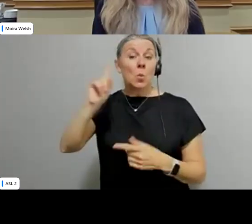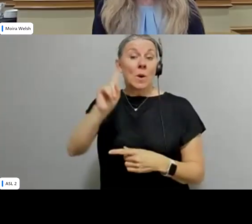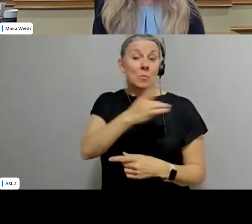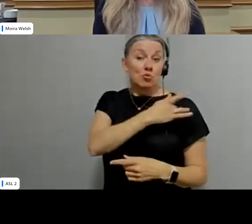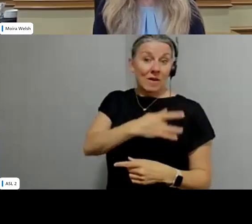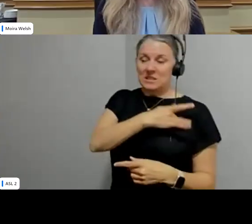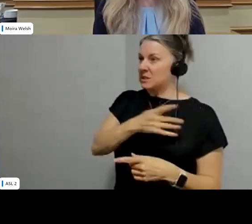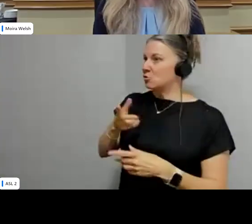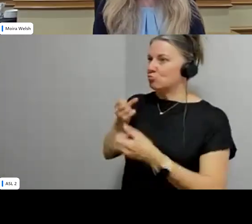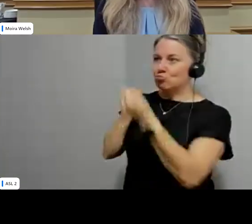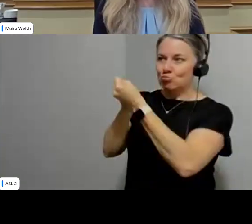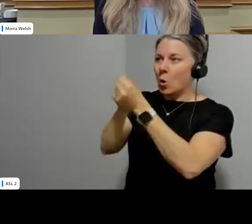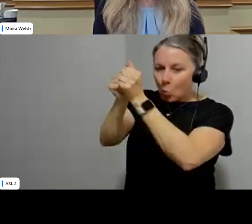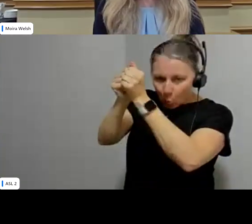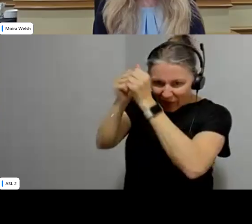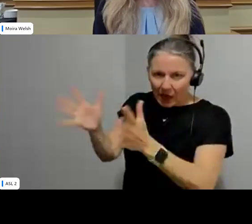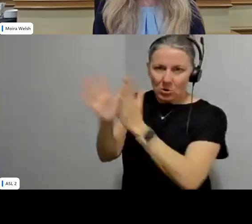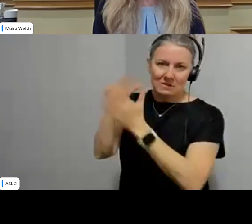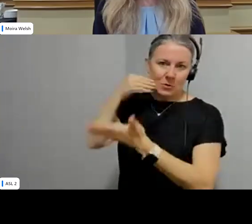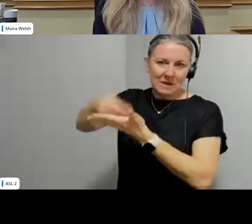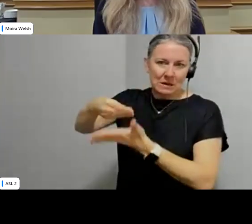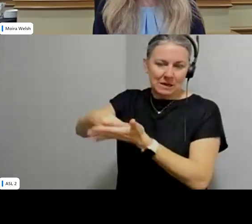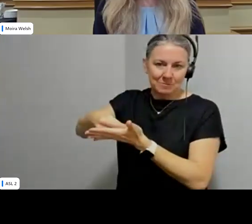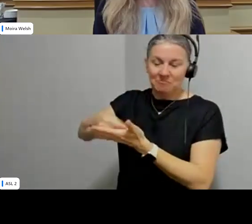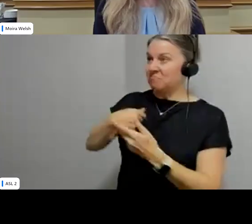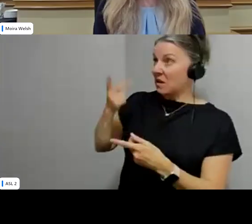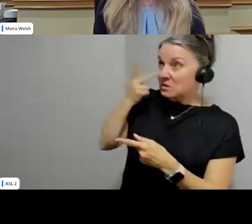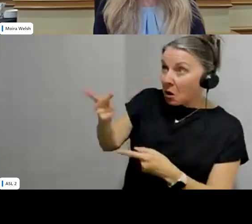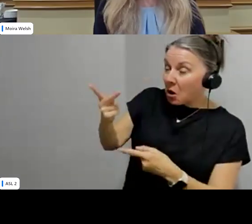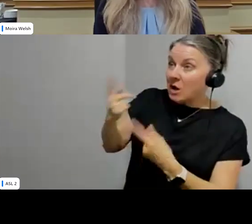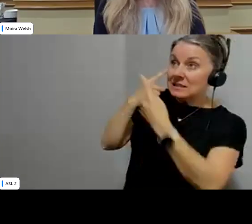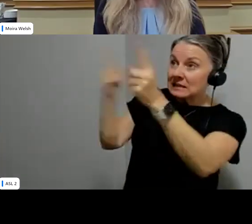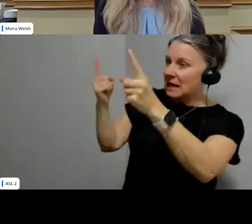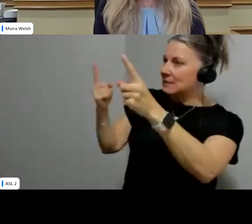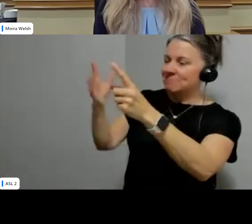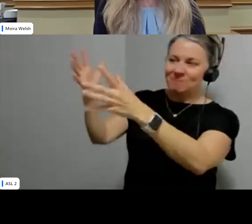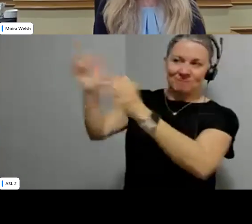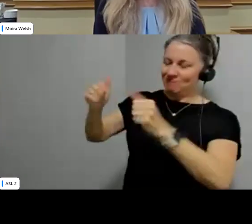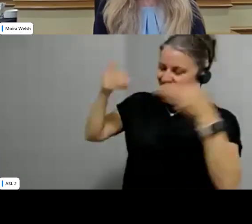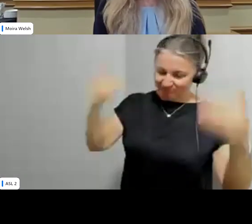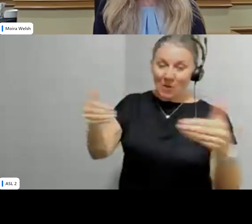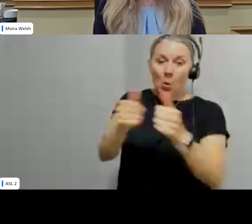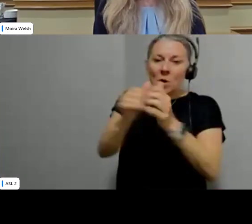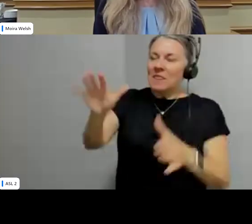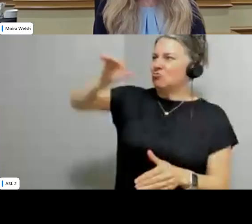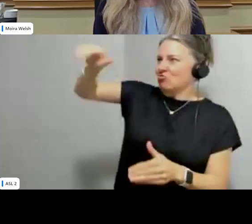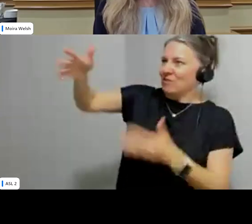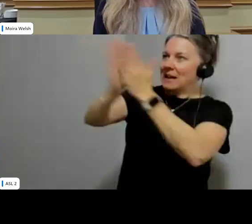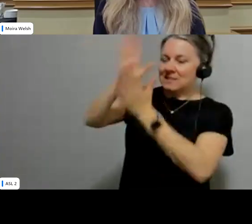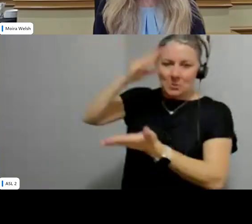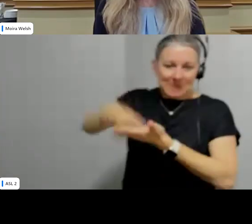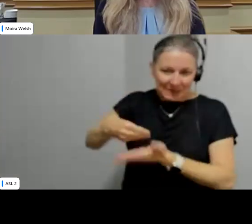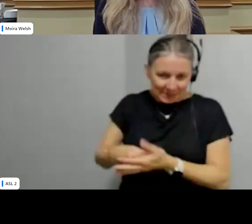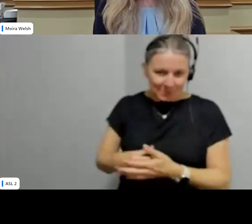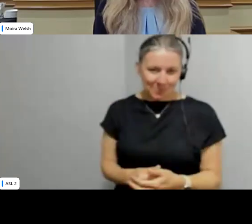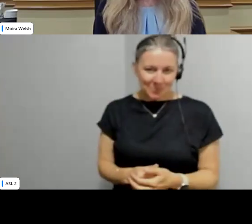on without asking for funding. They saw what it could do, and they changed that. So, we have it now, and I gave you that